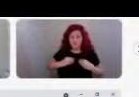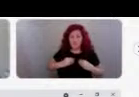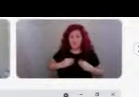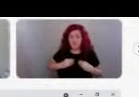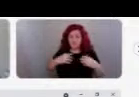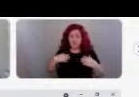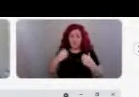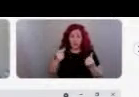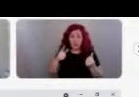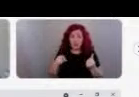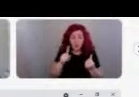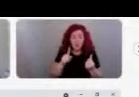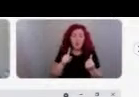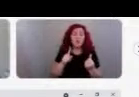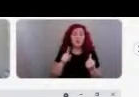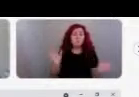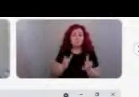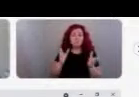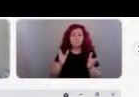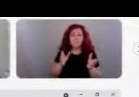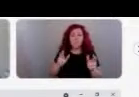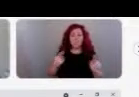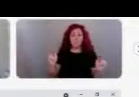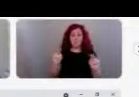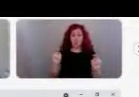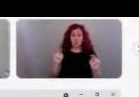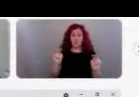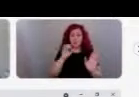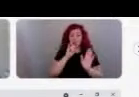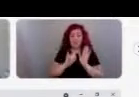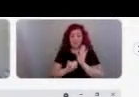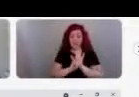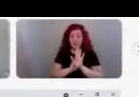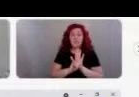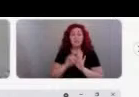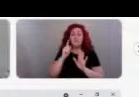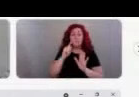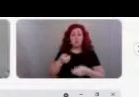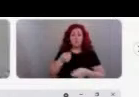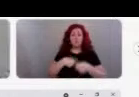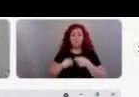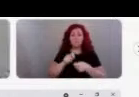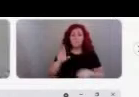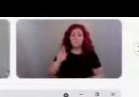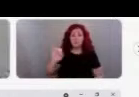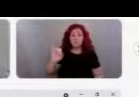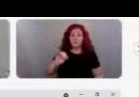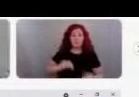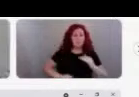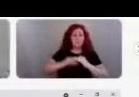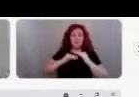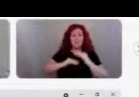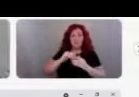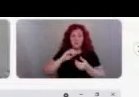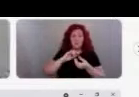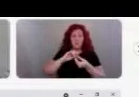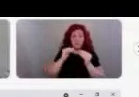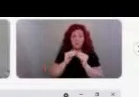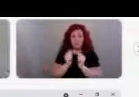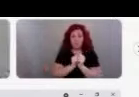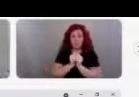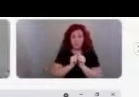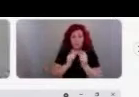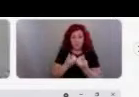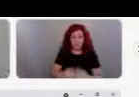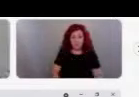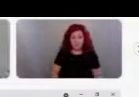to eschew the use of partisan identity as a substitute for communities of interest and rather to maximize the number of competitive districts